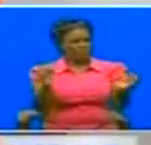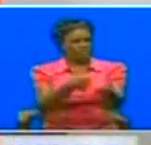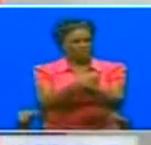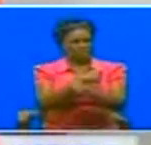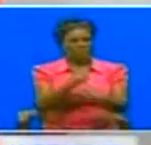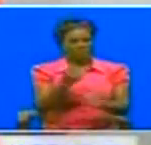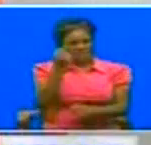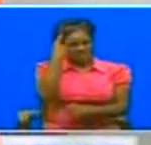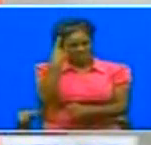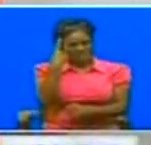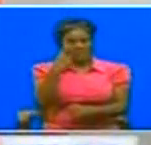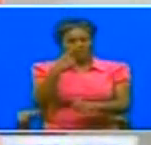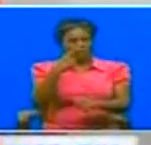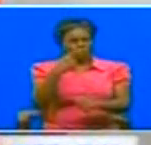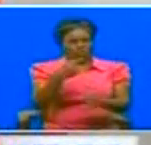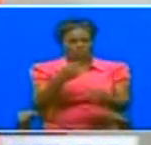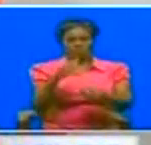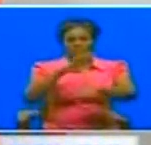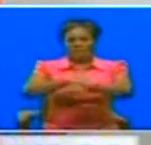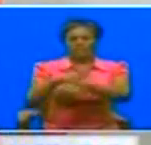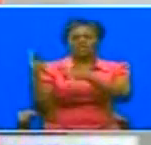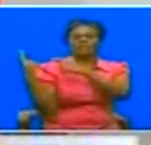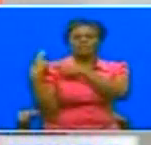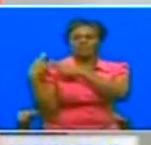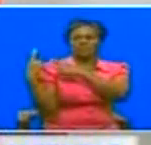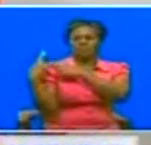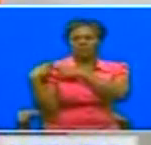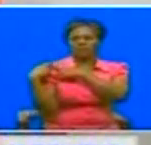our staff to take that responsibility of not